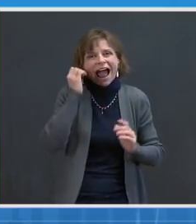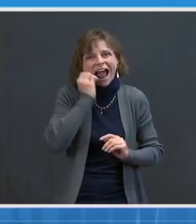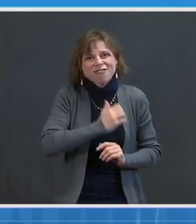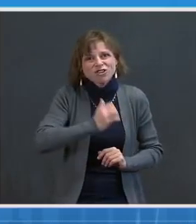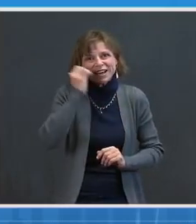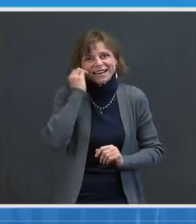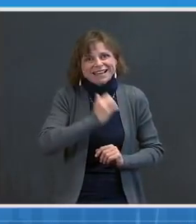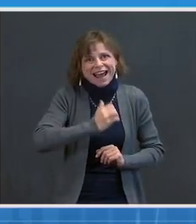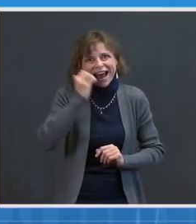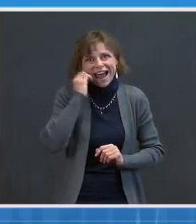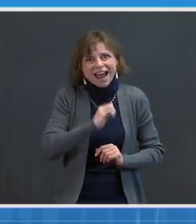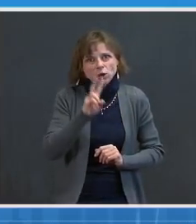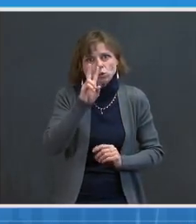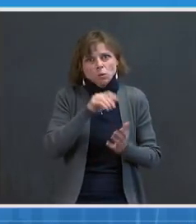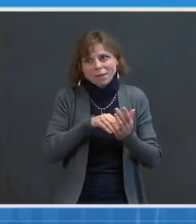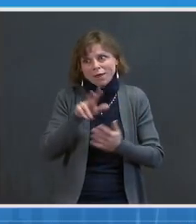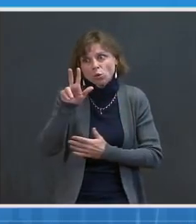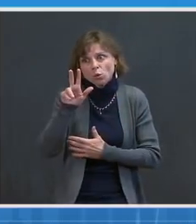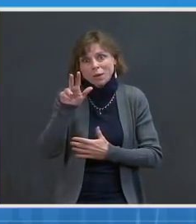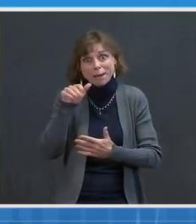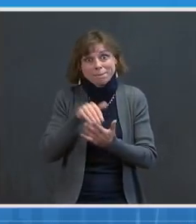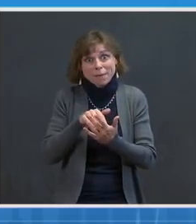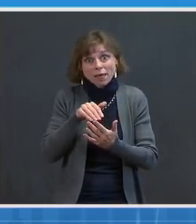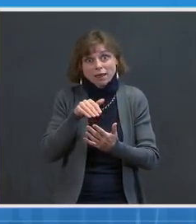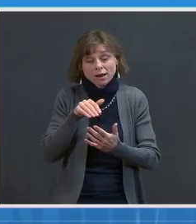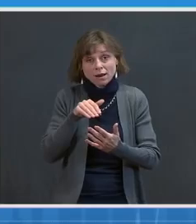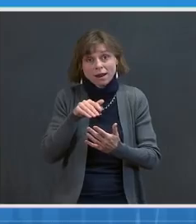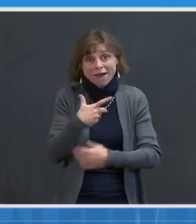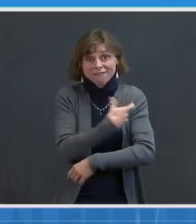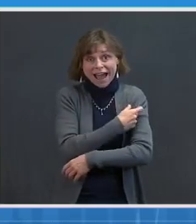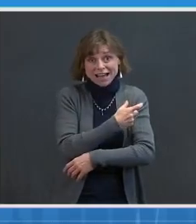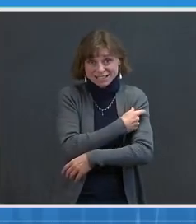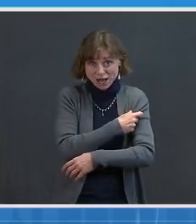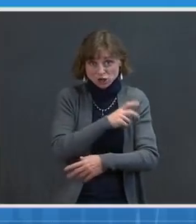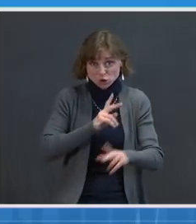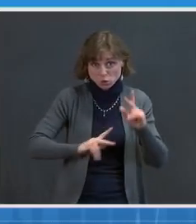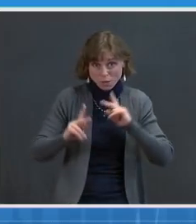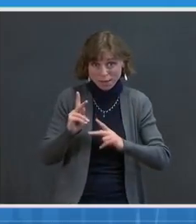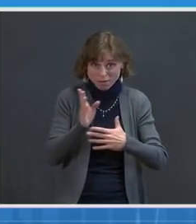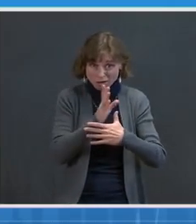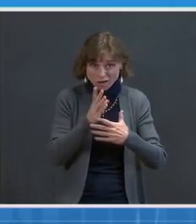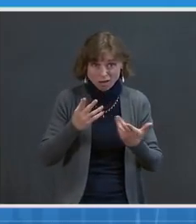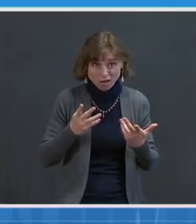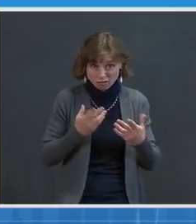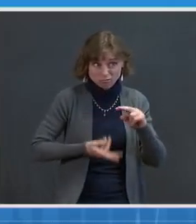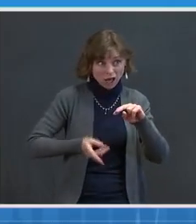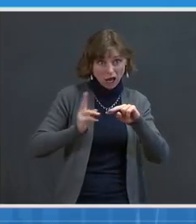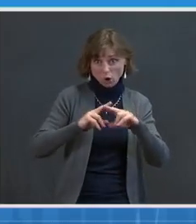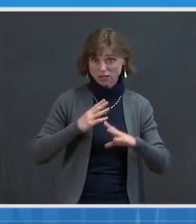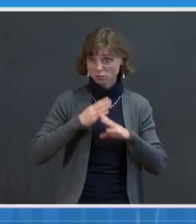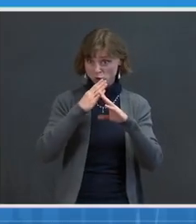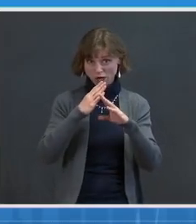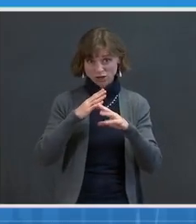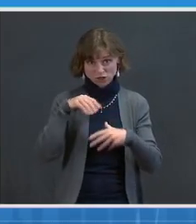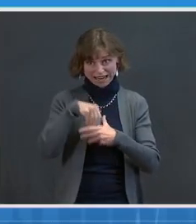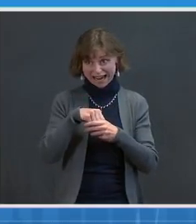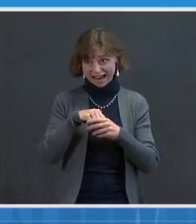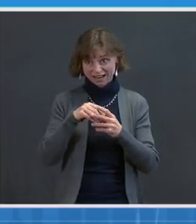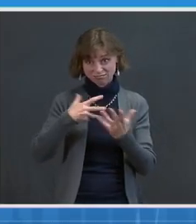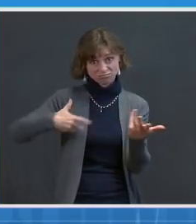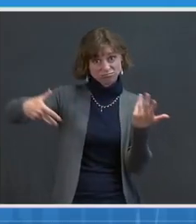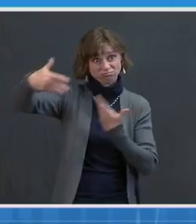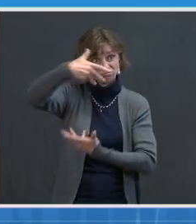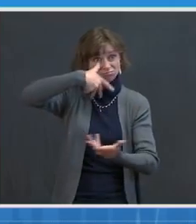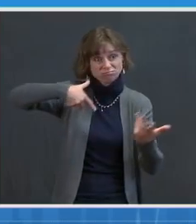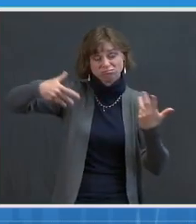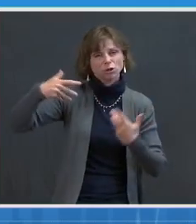million vaccinations into people makes society be more and more protected. So you don't have to wait until you get